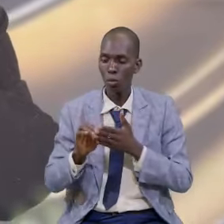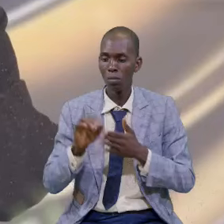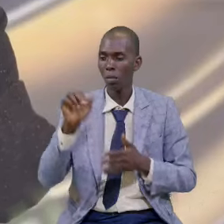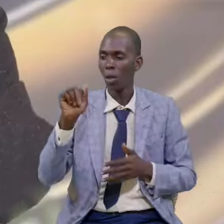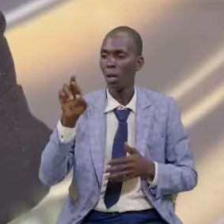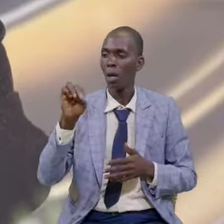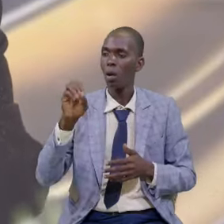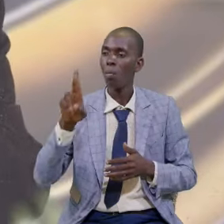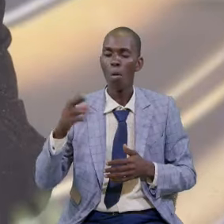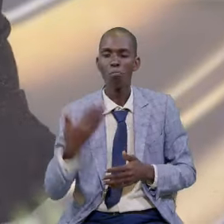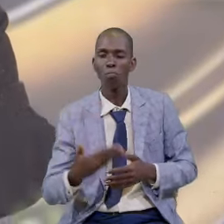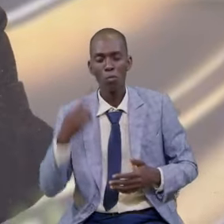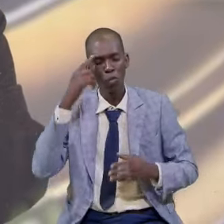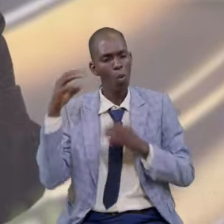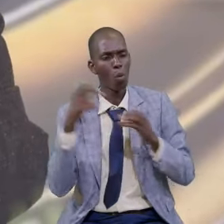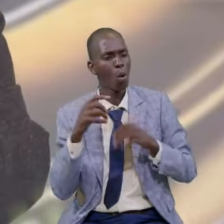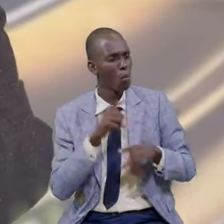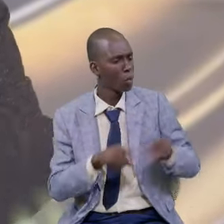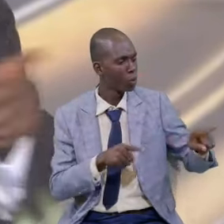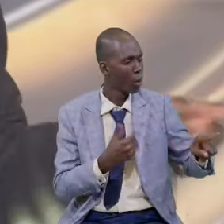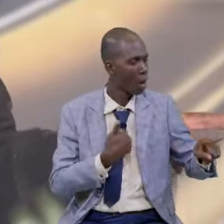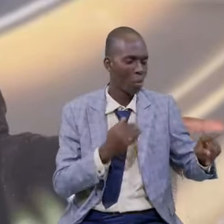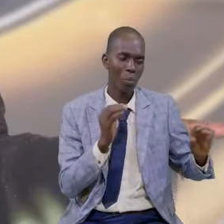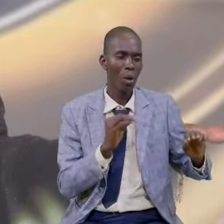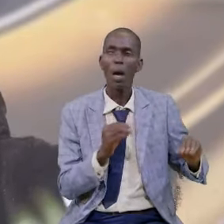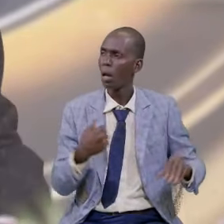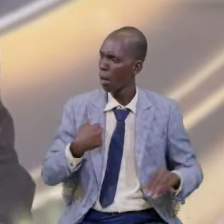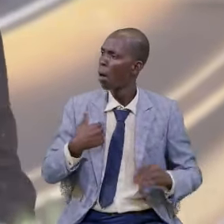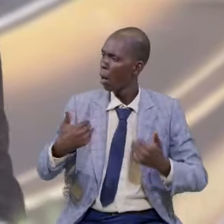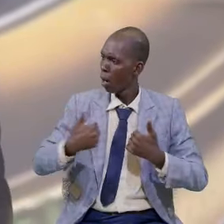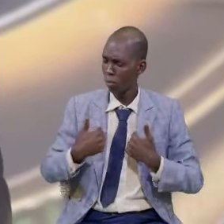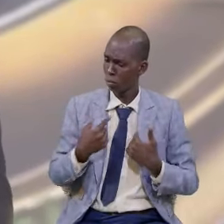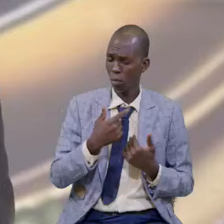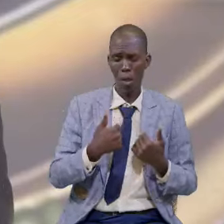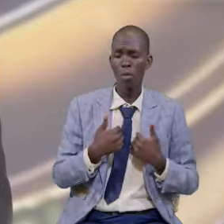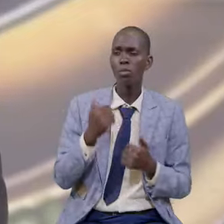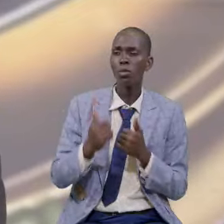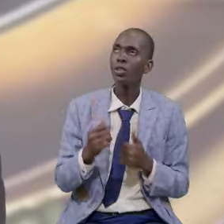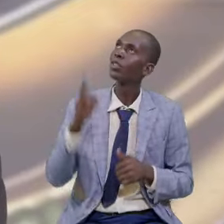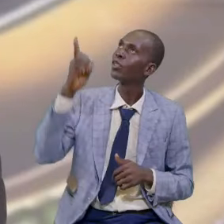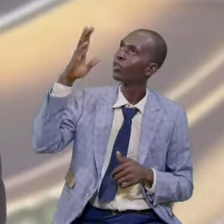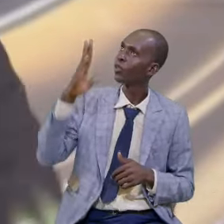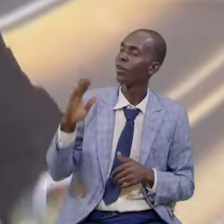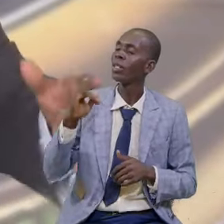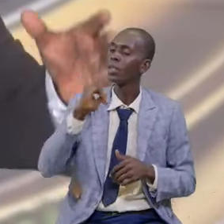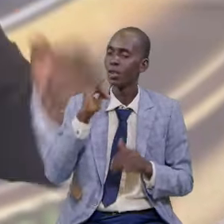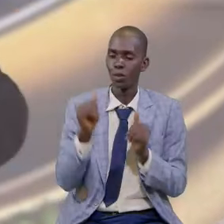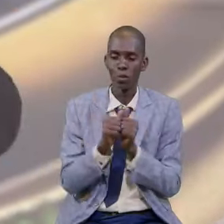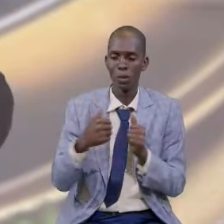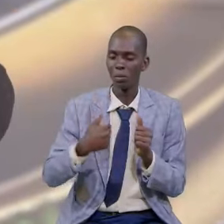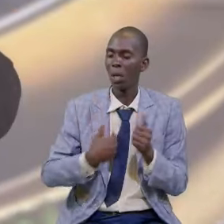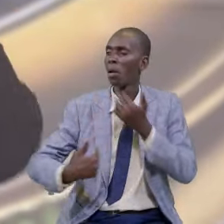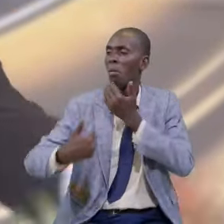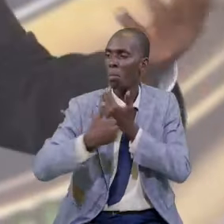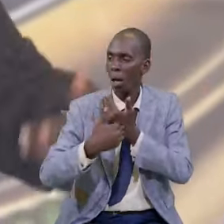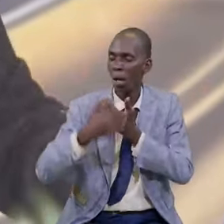goes before me. He comes behind me. He stays around me. He lives with his word,